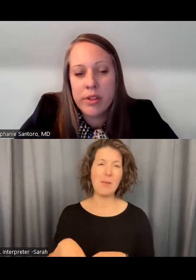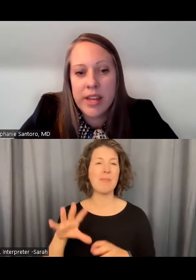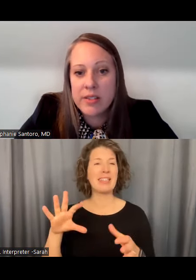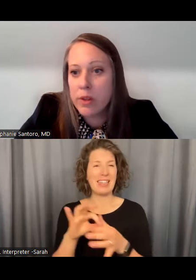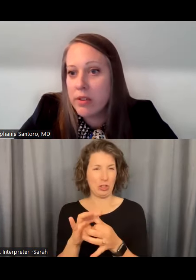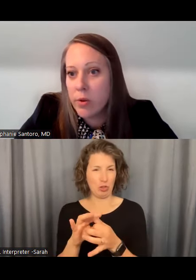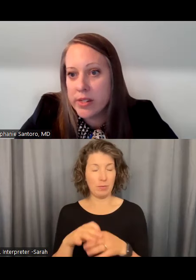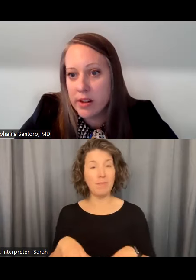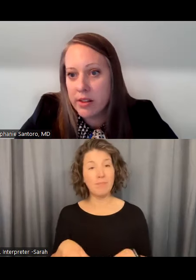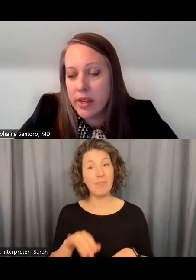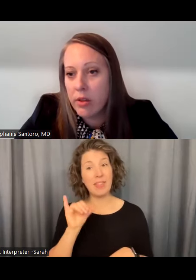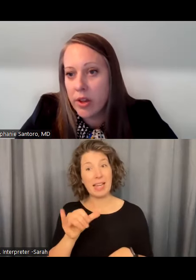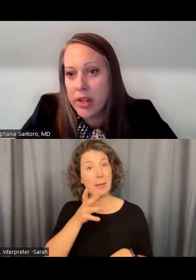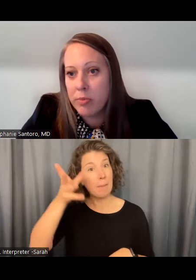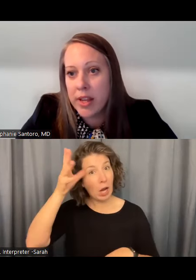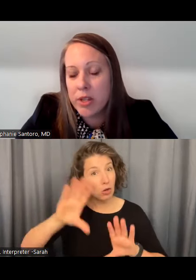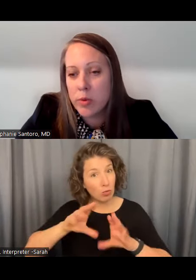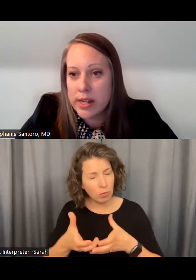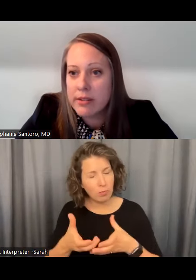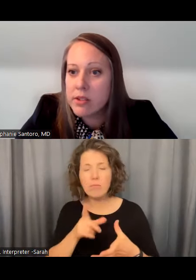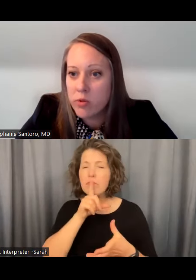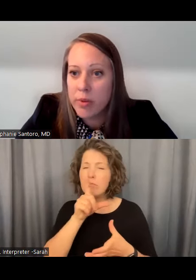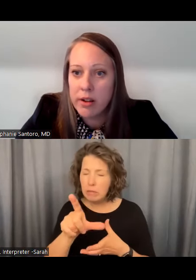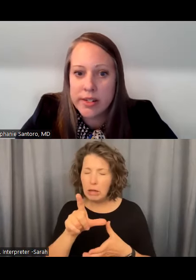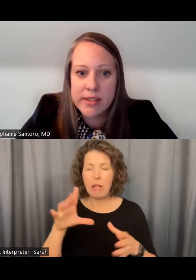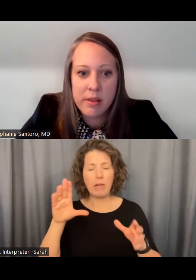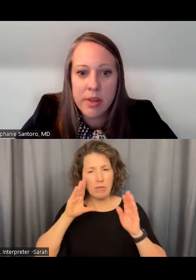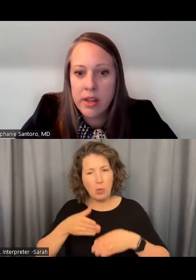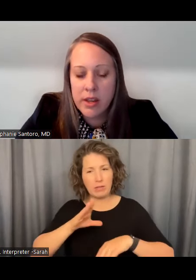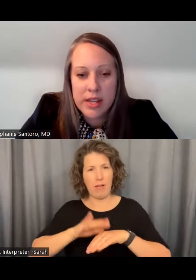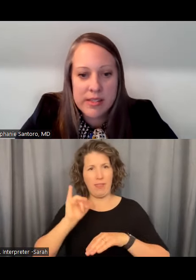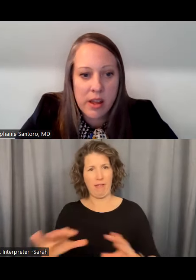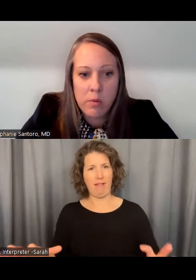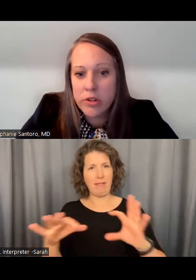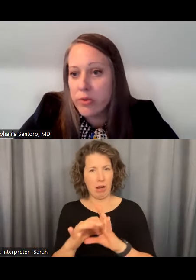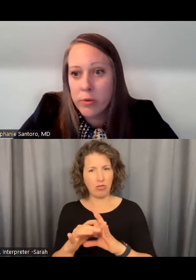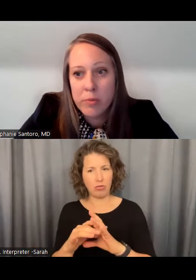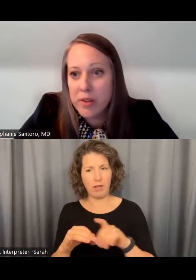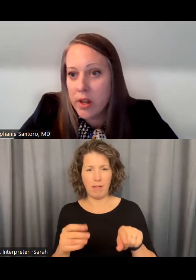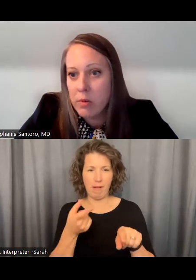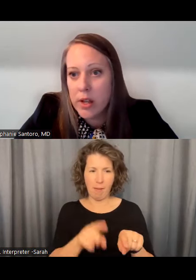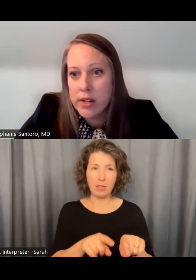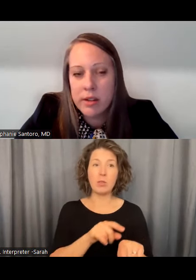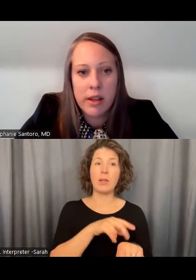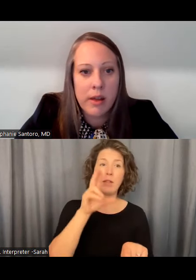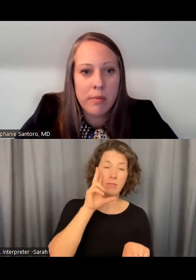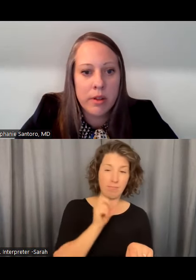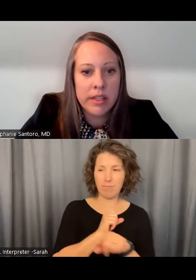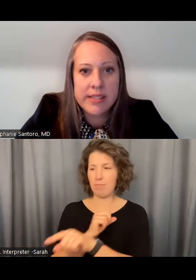group that's really focused on the interplay between Down syndrome and autism. It's a wonderful group. If